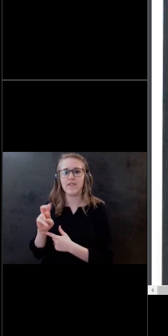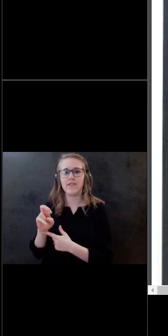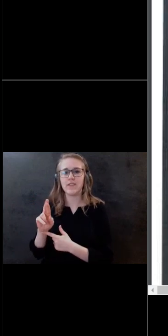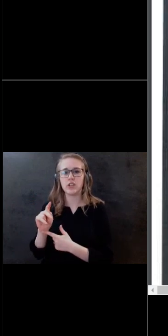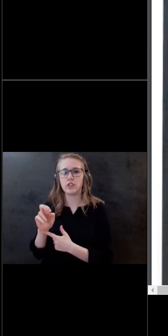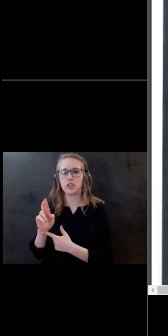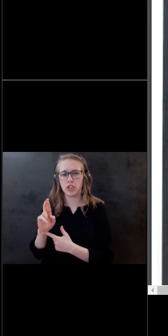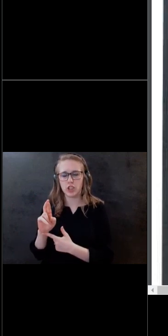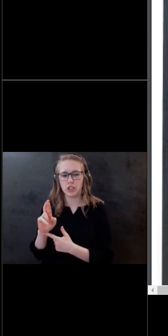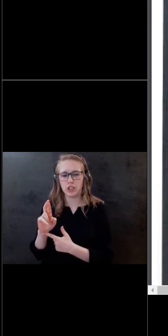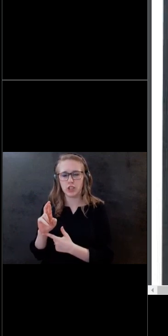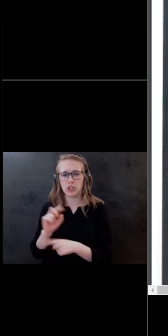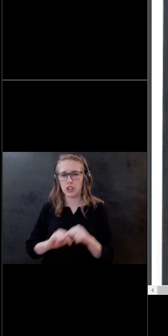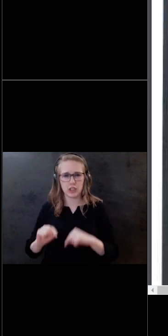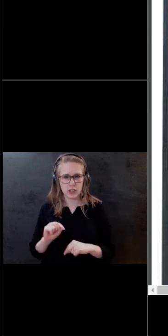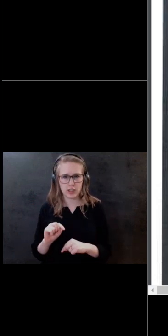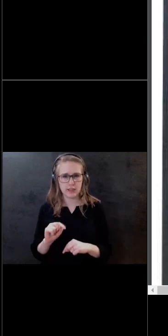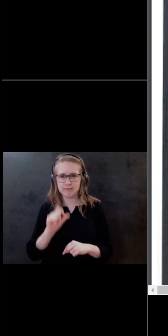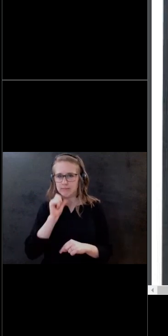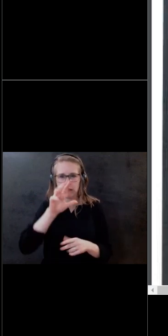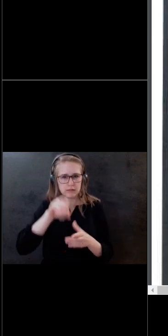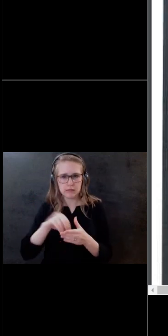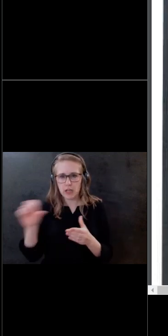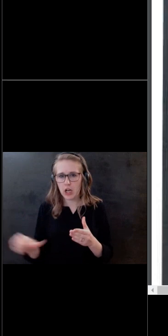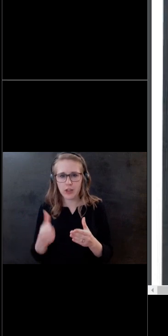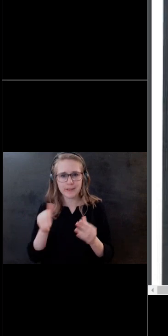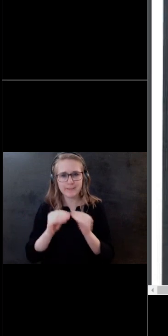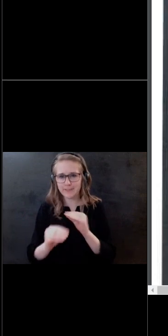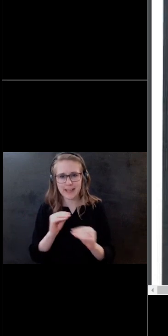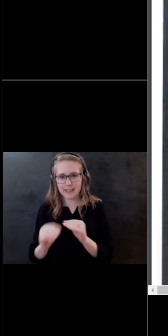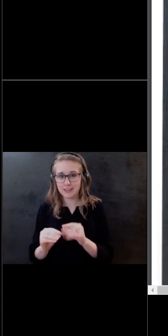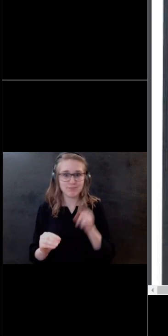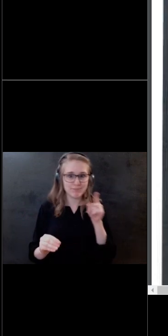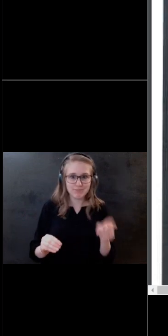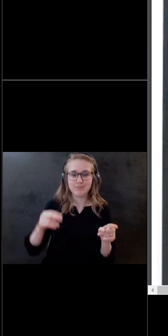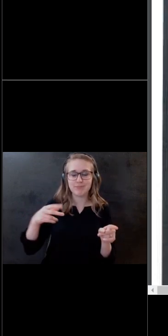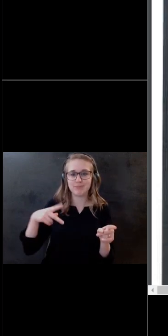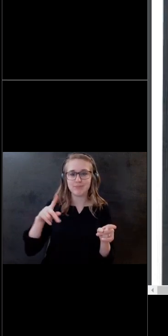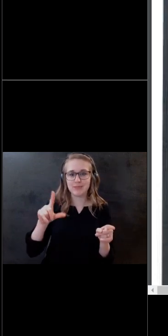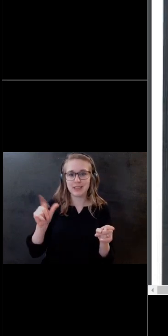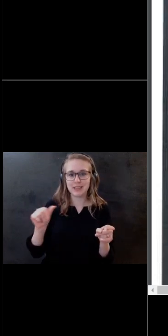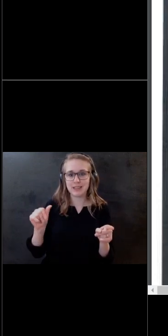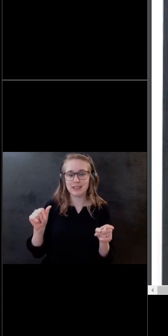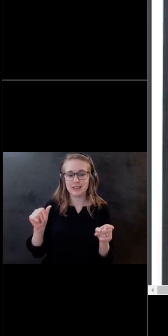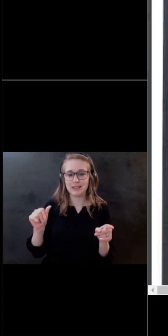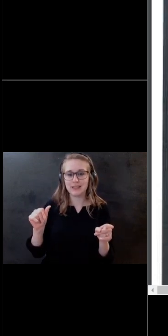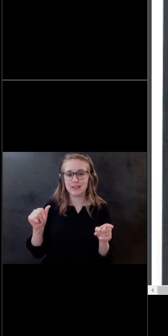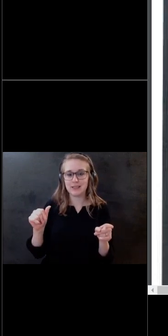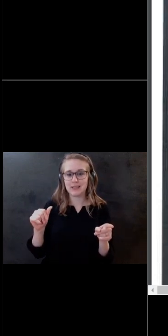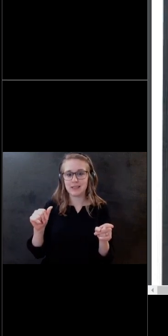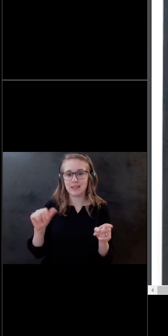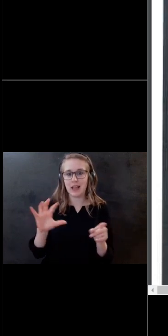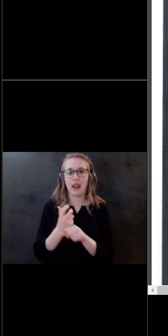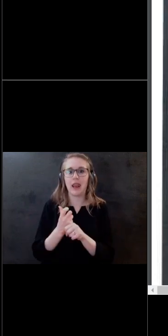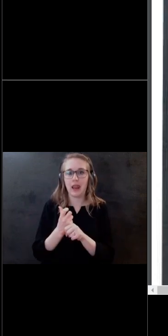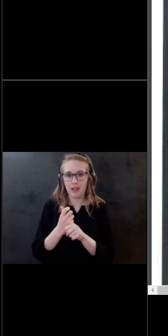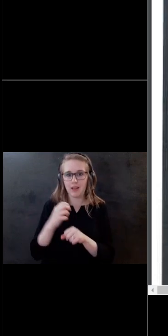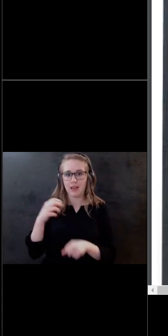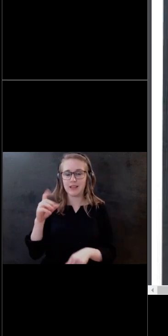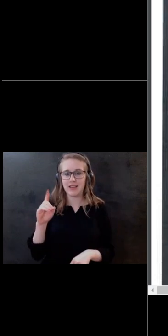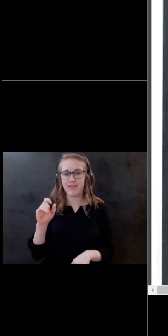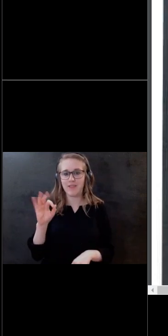it didn't include any other remedies other than remedies to find us in default, which we'd then have to cure